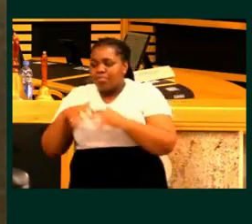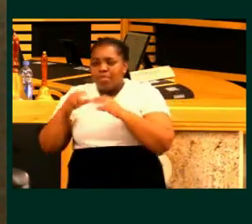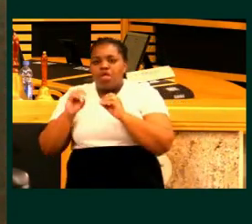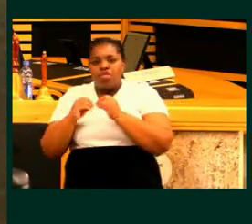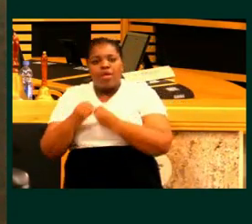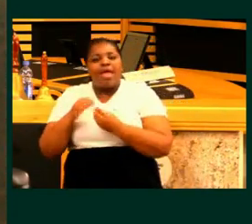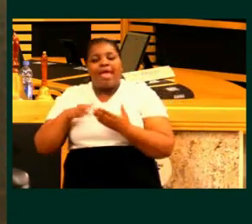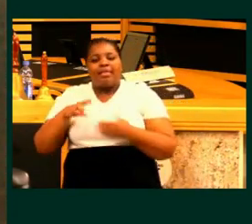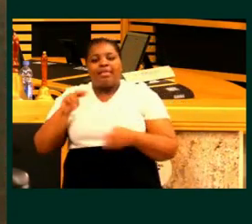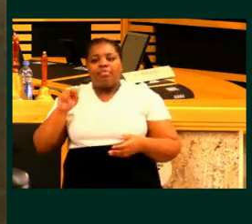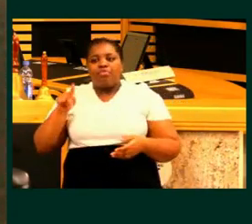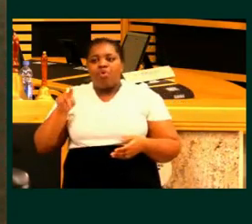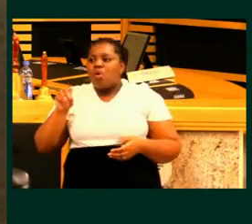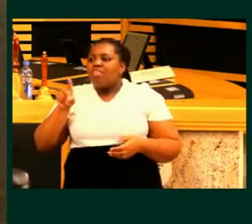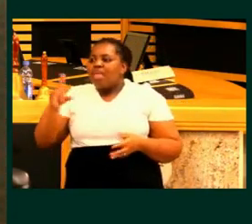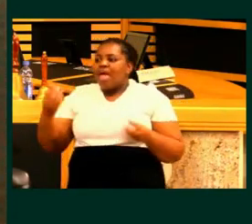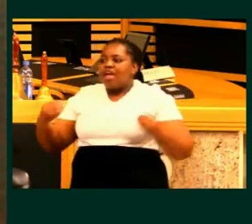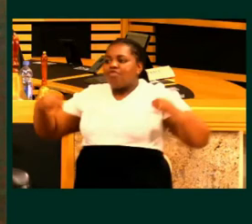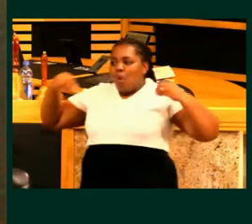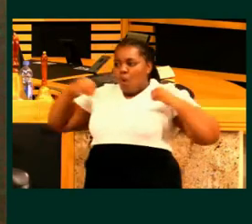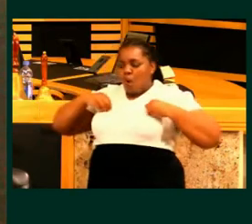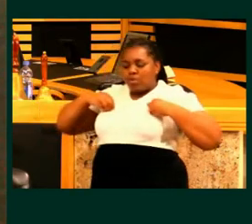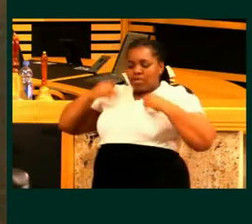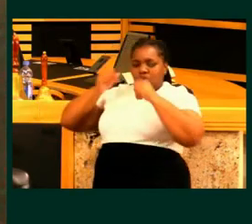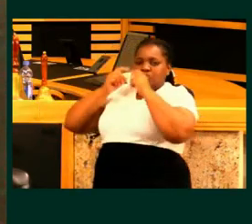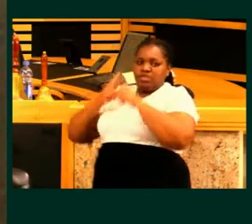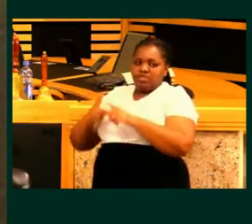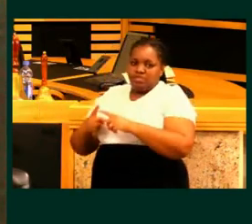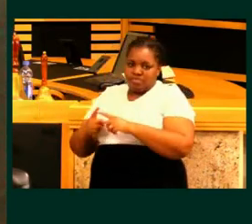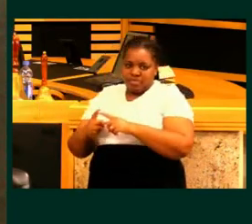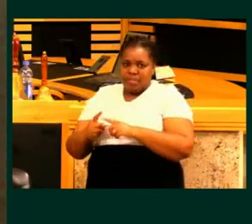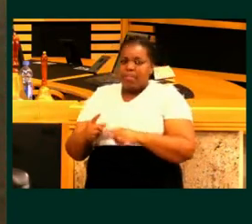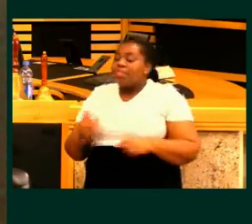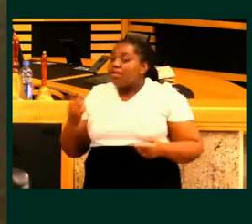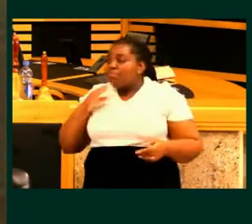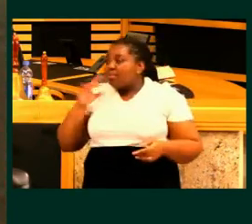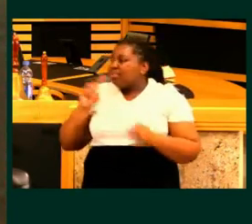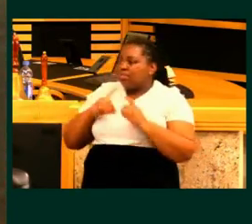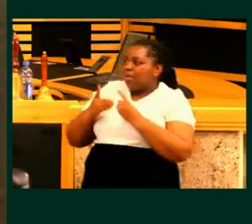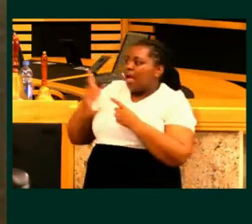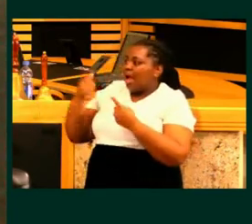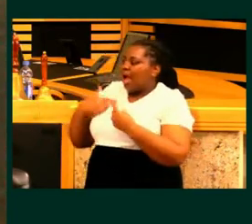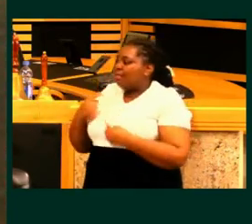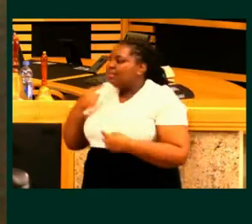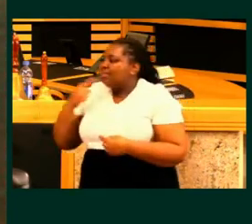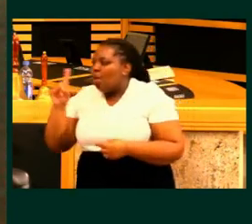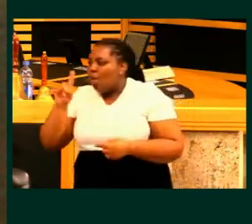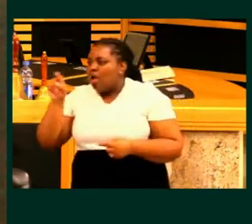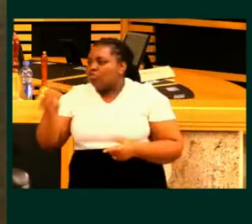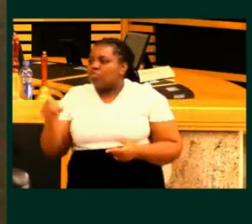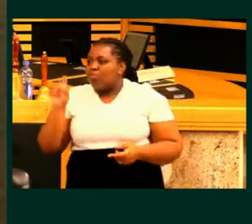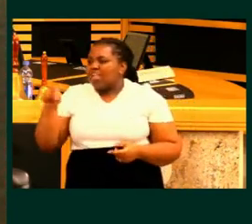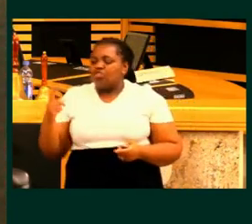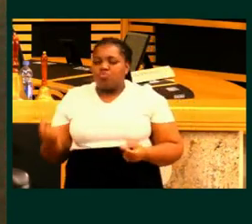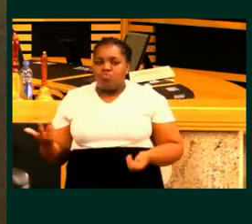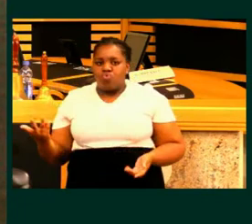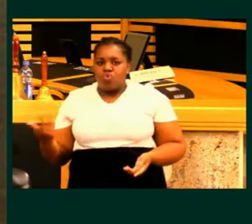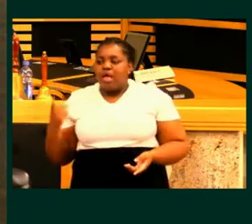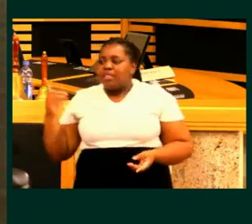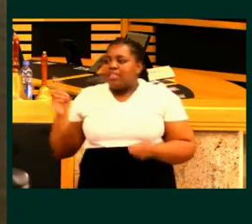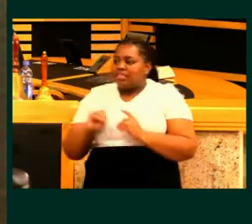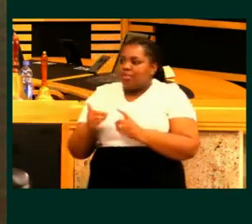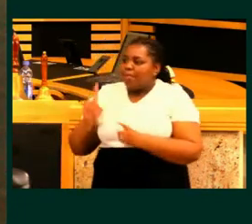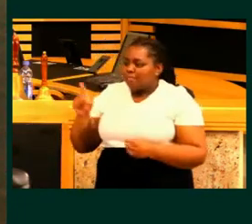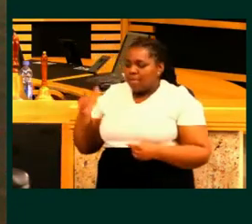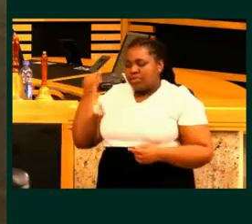npos who have their own objectives so the department cannot really tell them what to do the department needs to